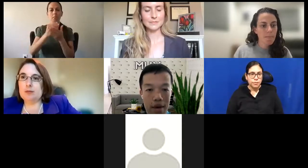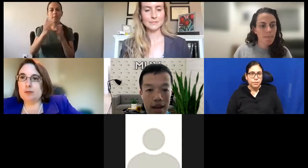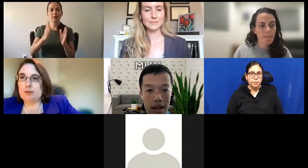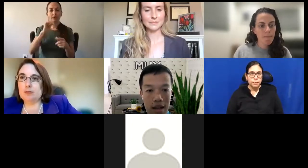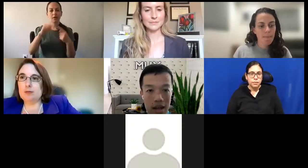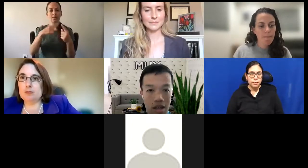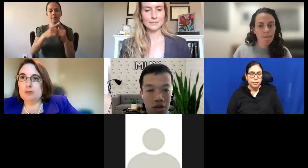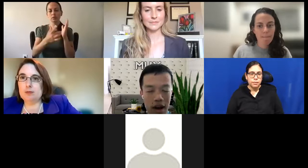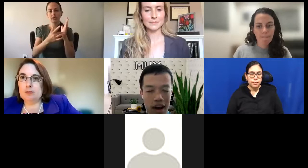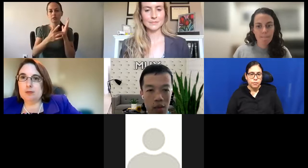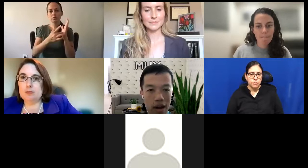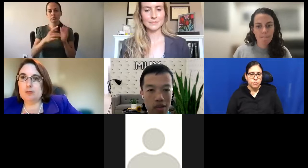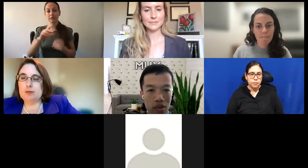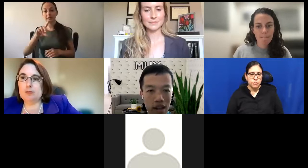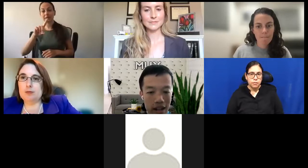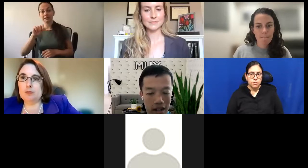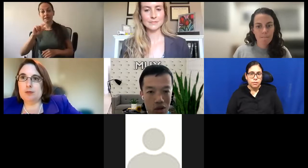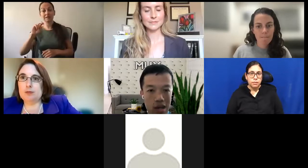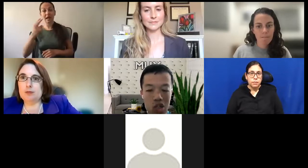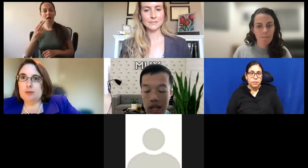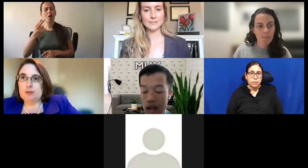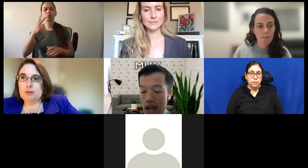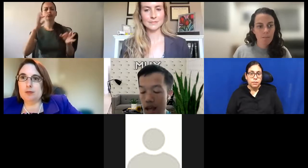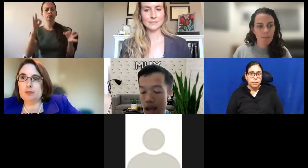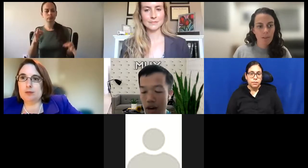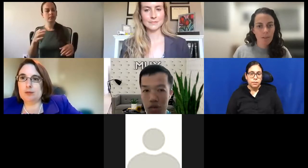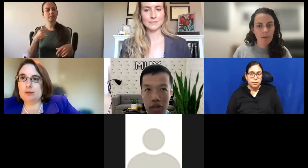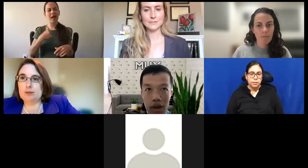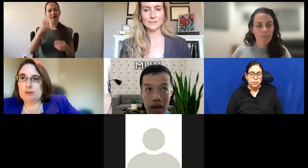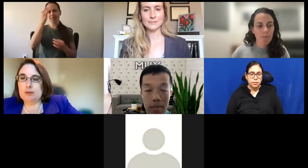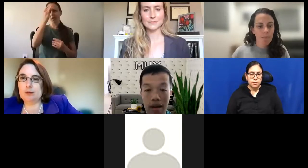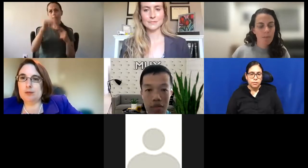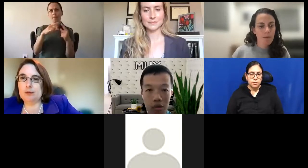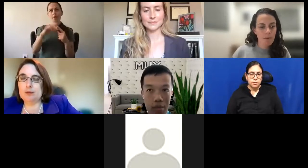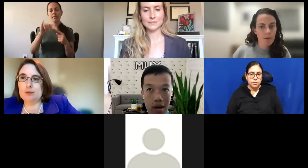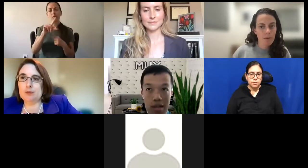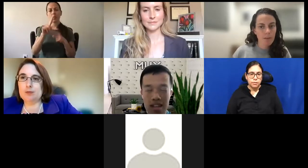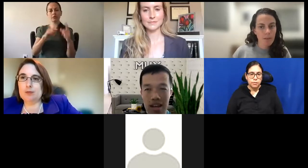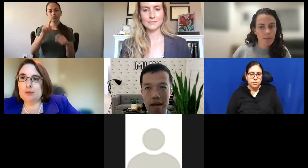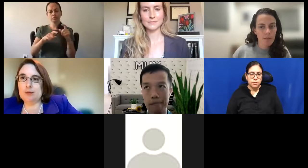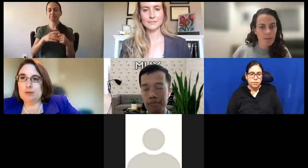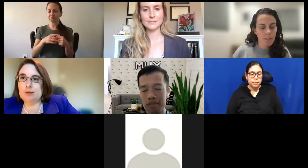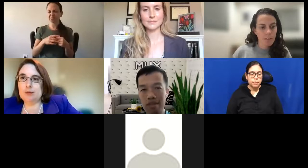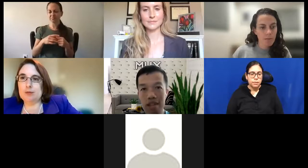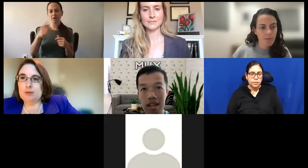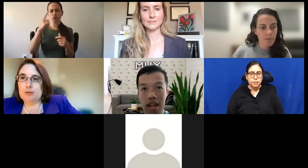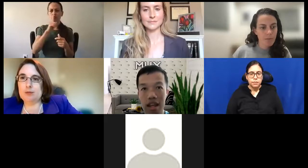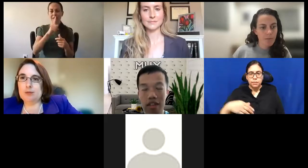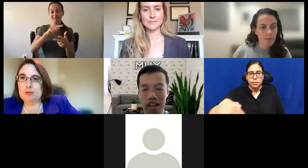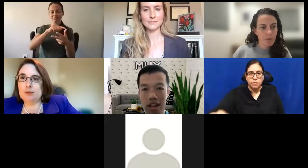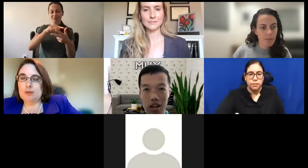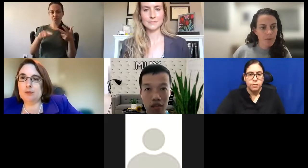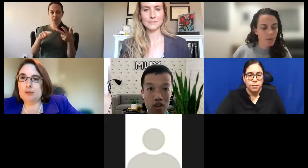Totally. So when I was reflecting on this question, I was really thinking about it in three parts. And